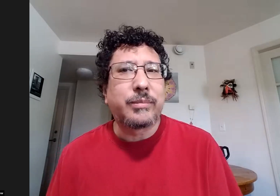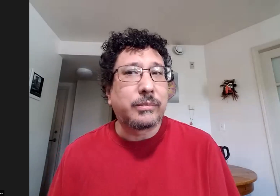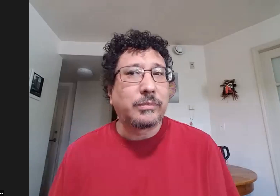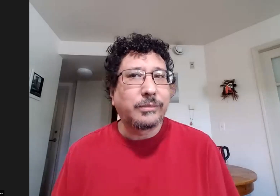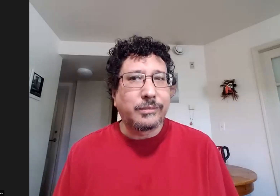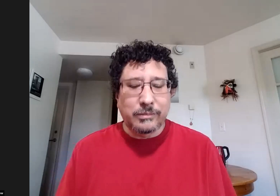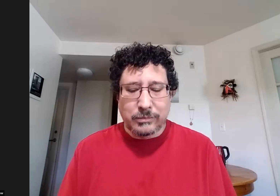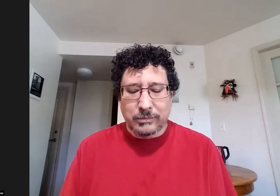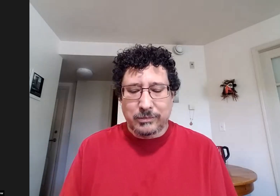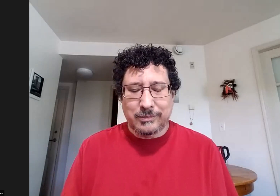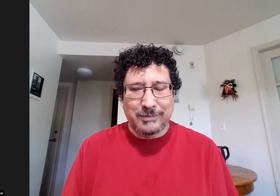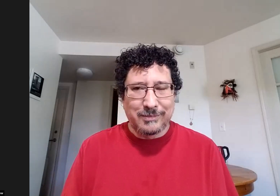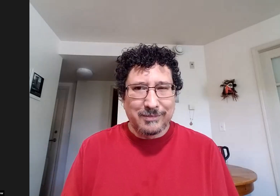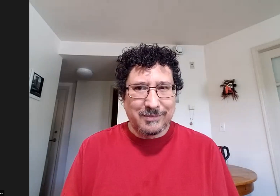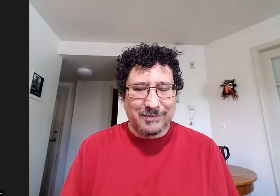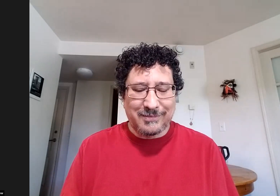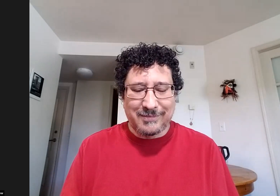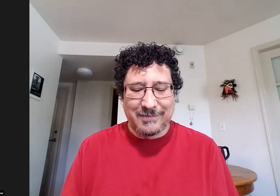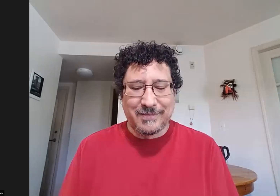Donuts?